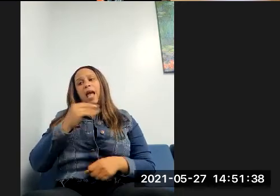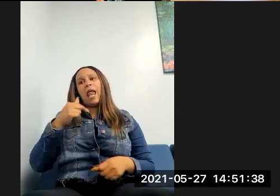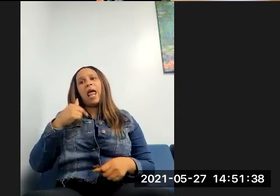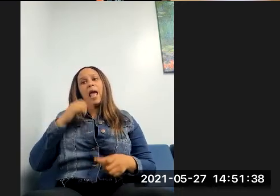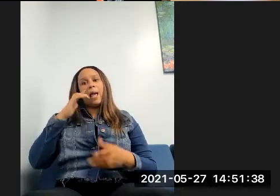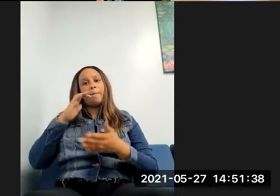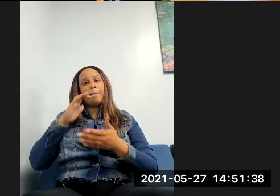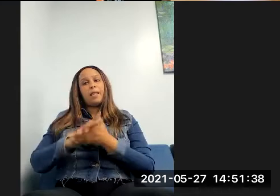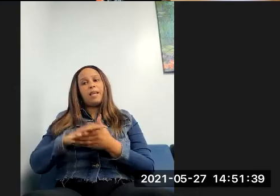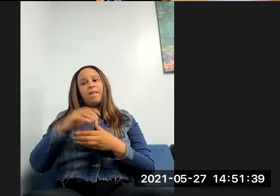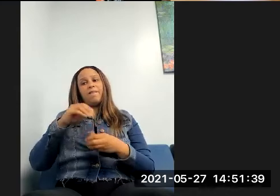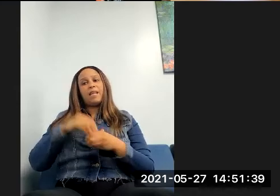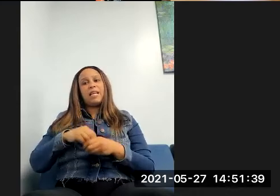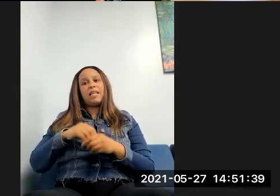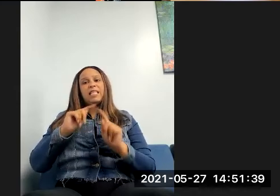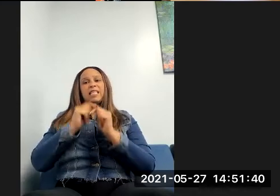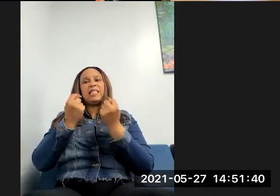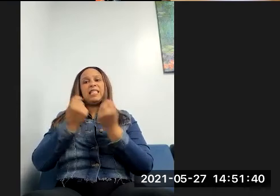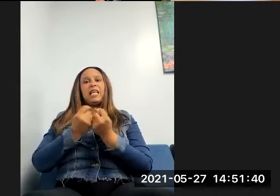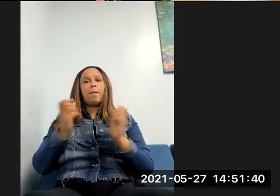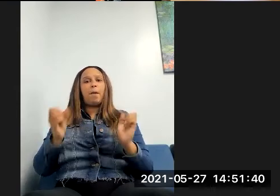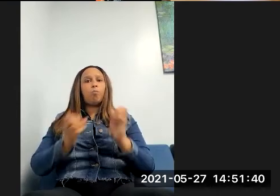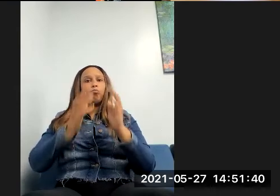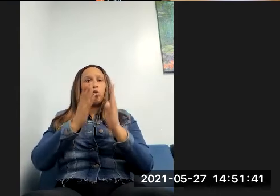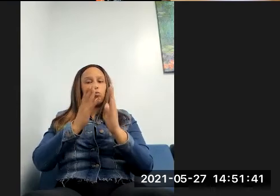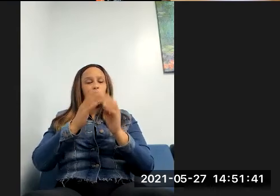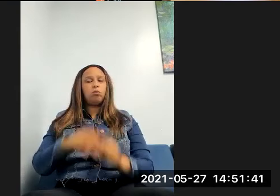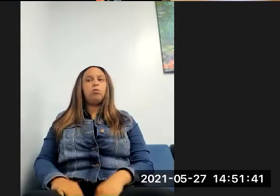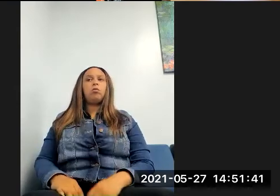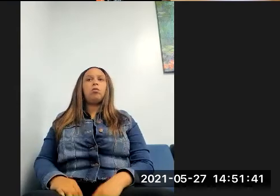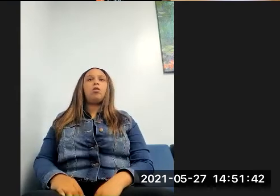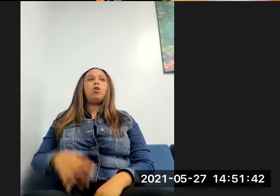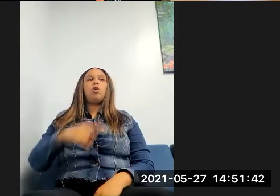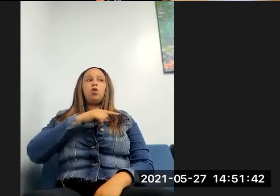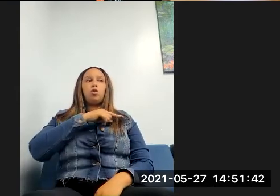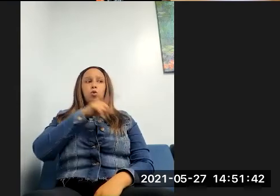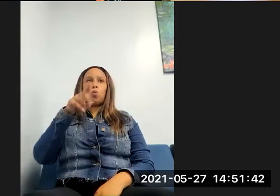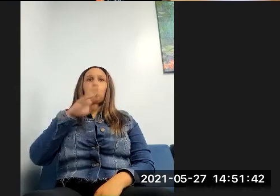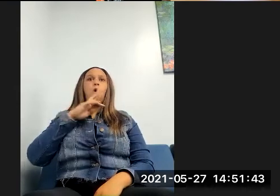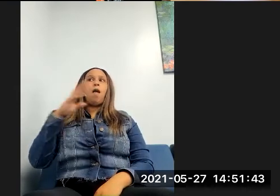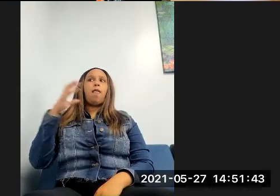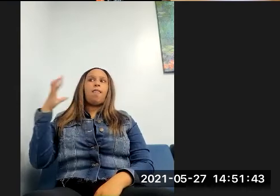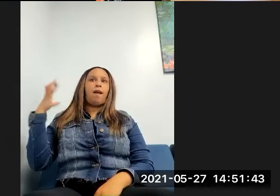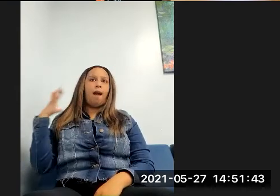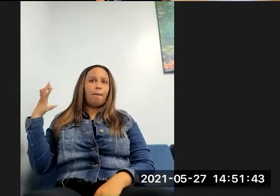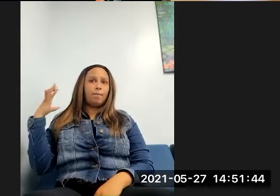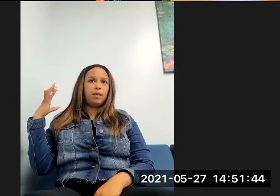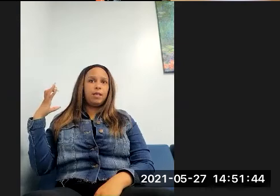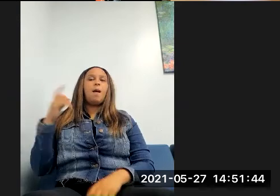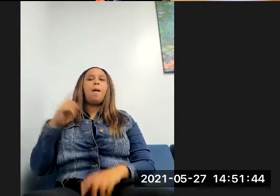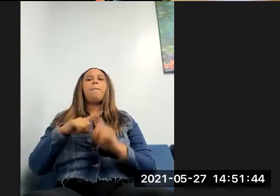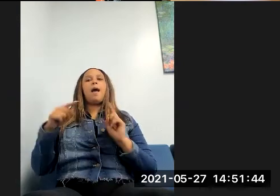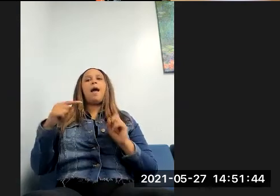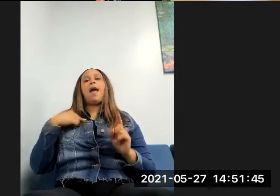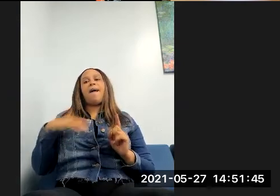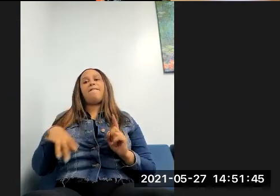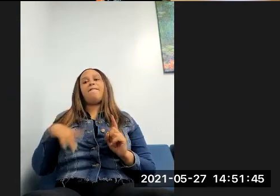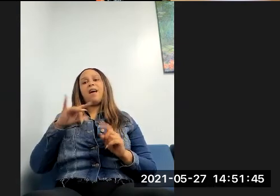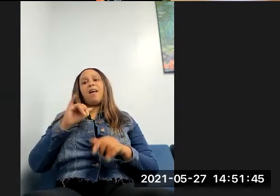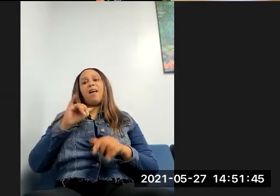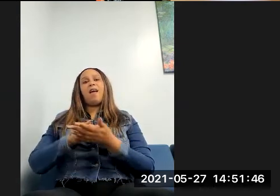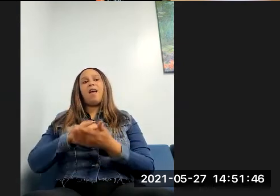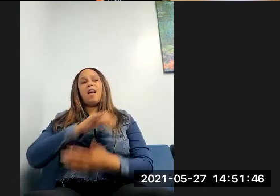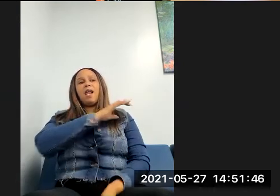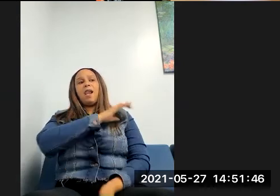the team approach. You guys are the captains of the team, but I really find that a clinician with